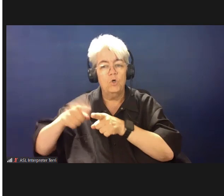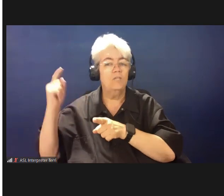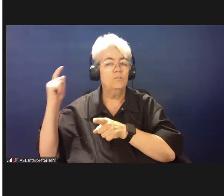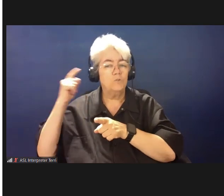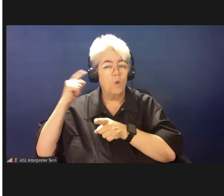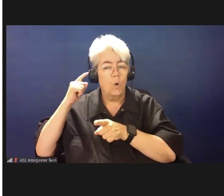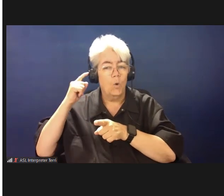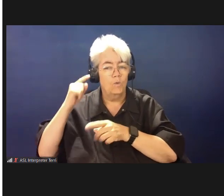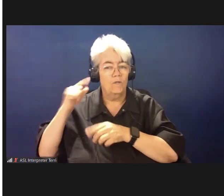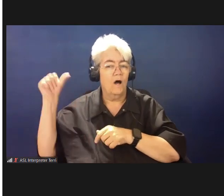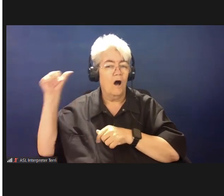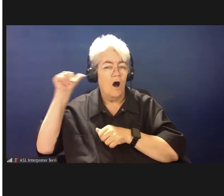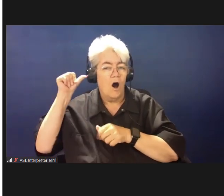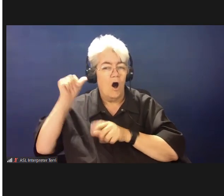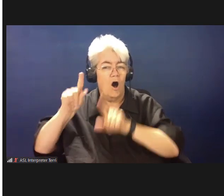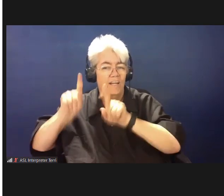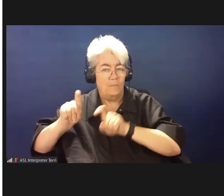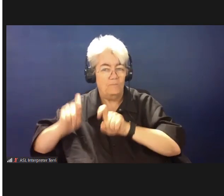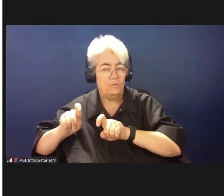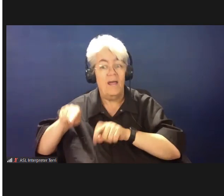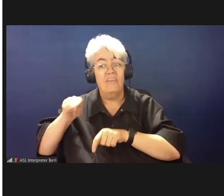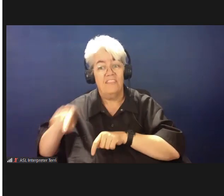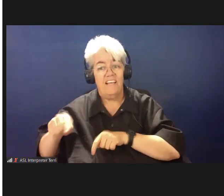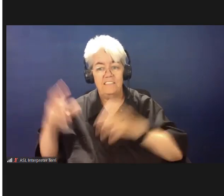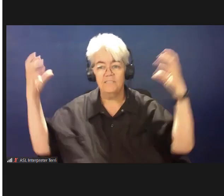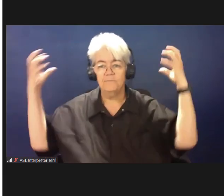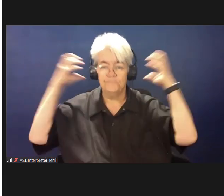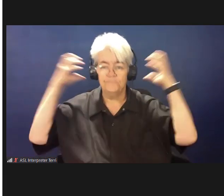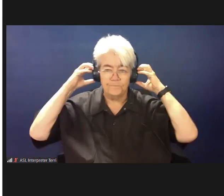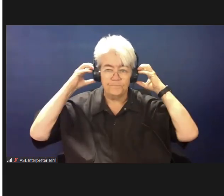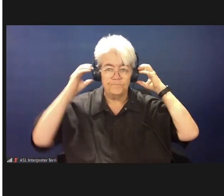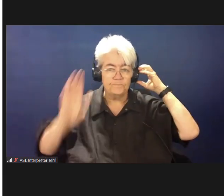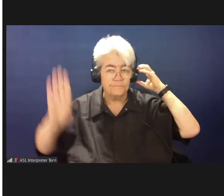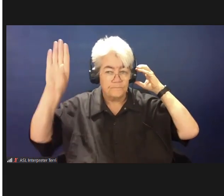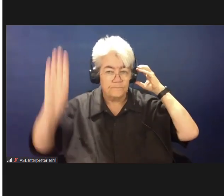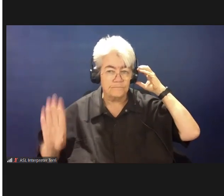screening, which has historically been the most commonly used screening method